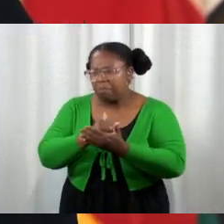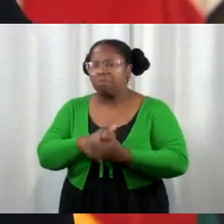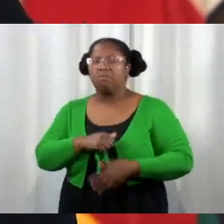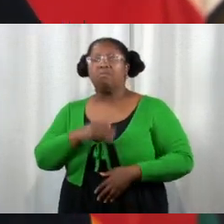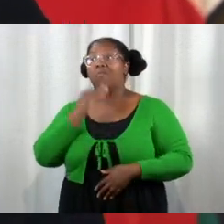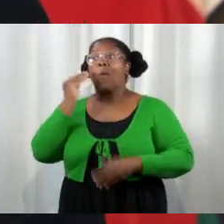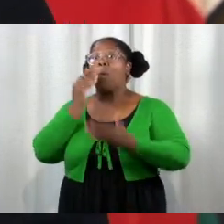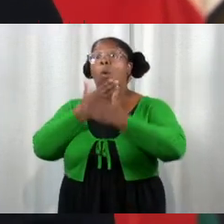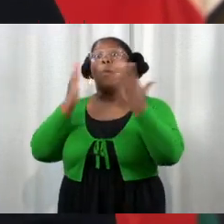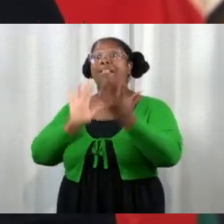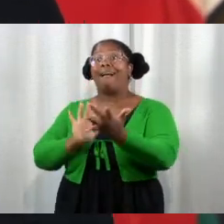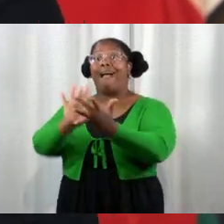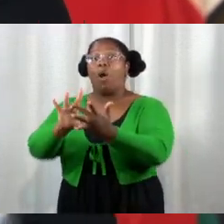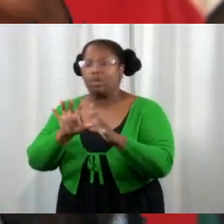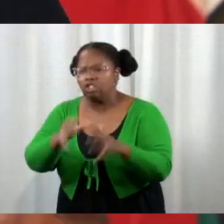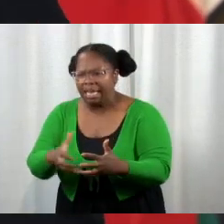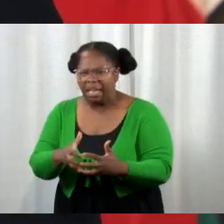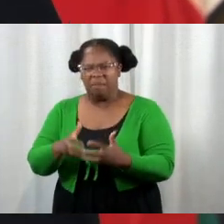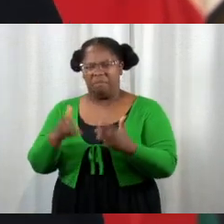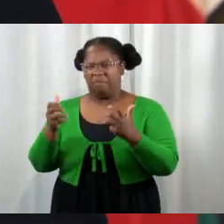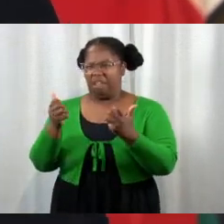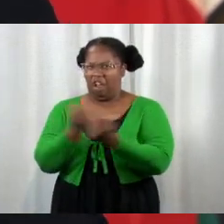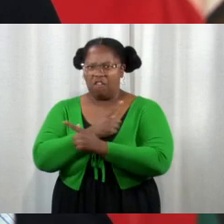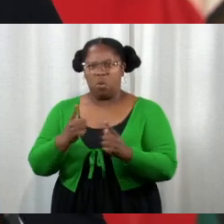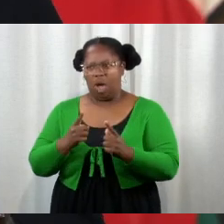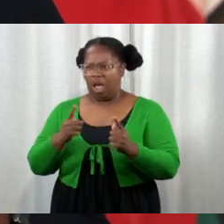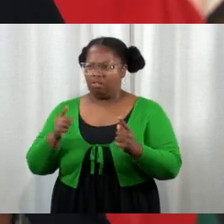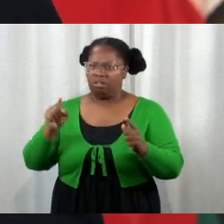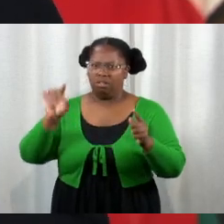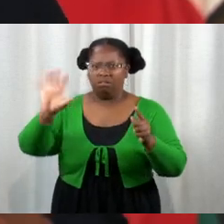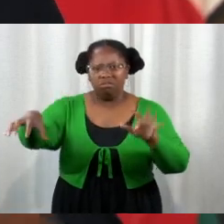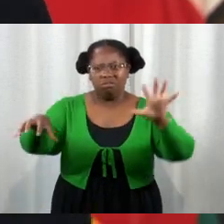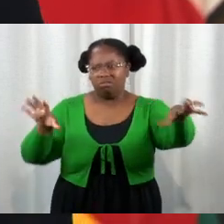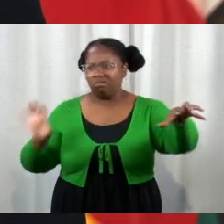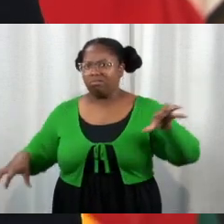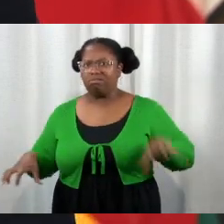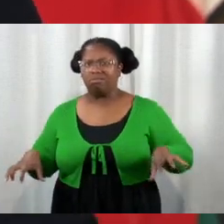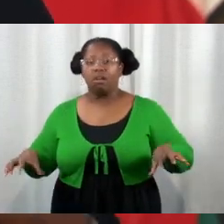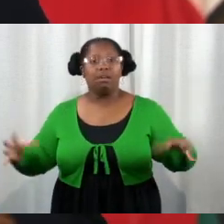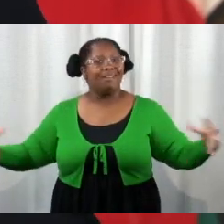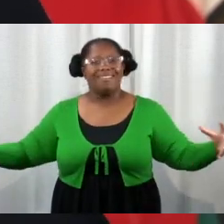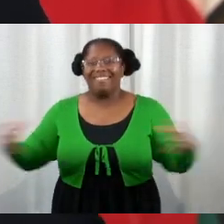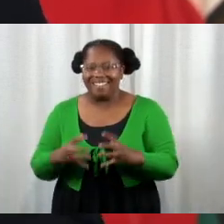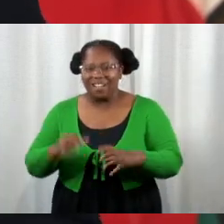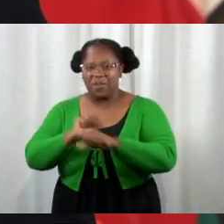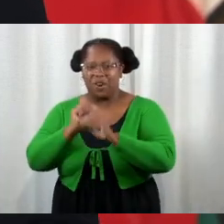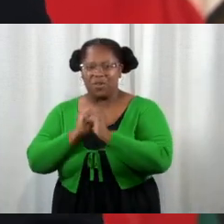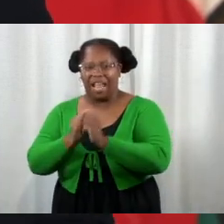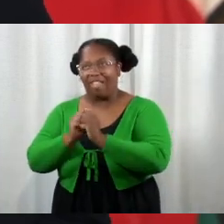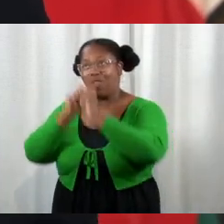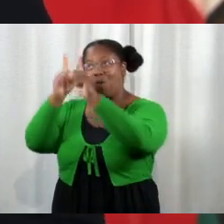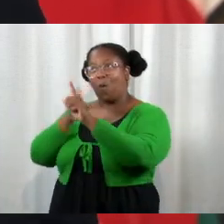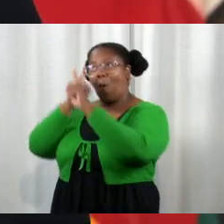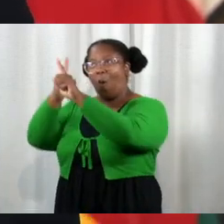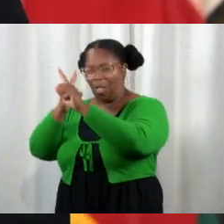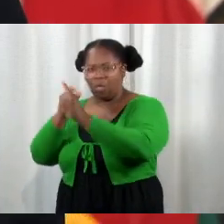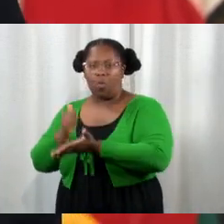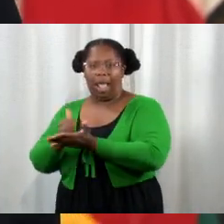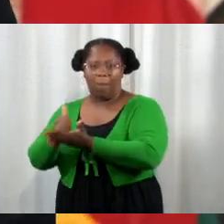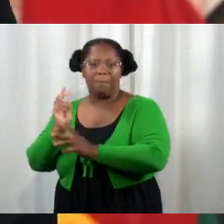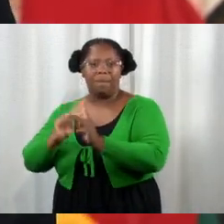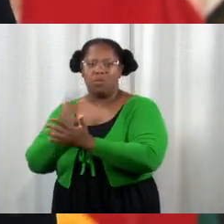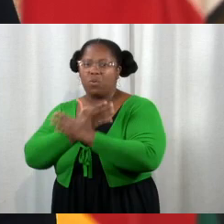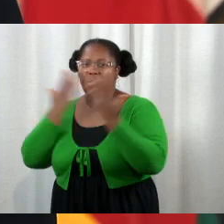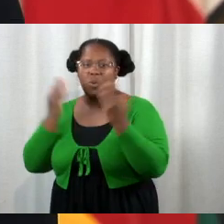outreach teams, all of these different teams working together for the same end, and that's how we're going to be able to